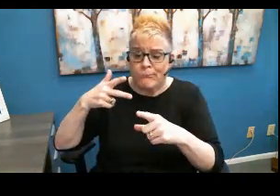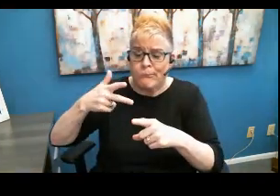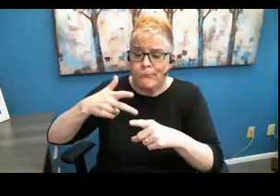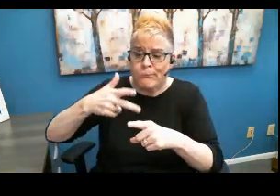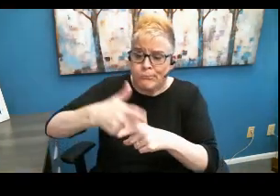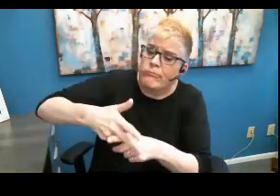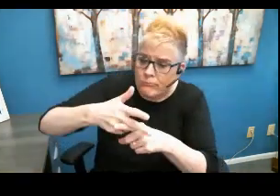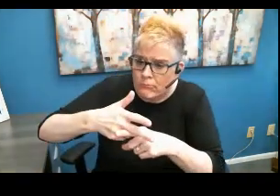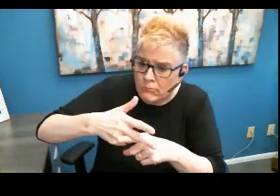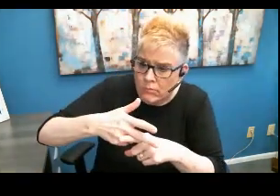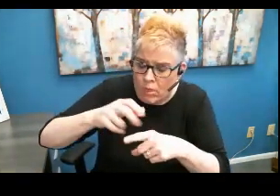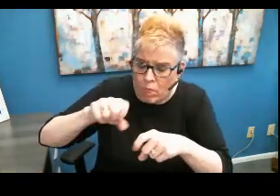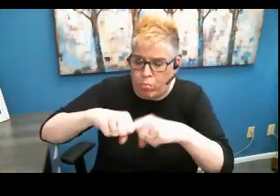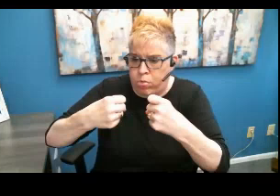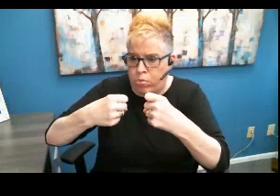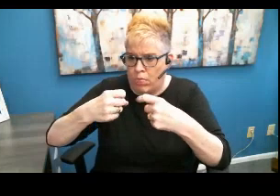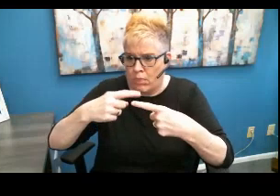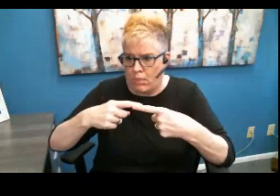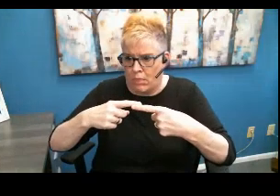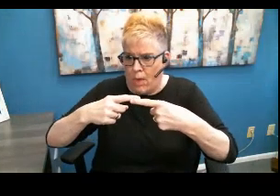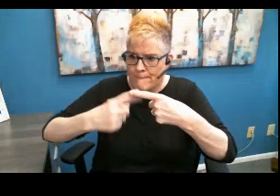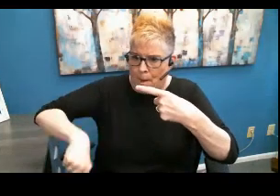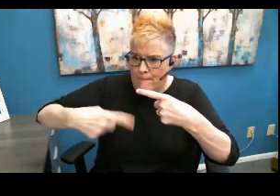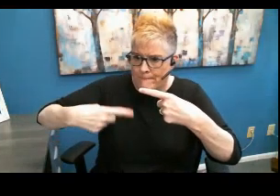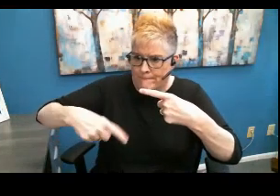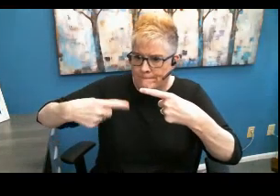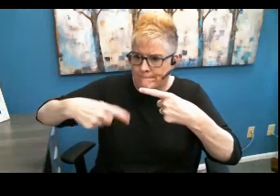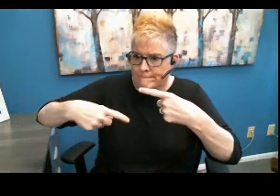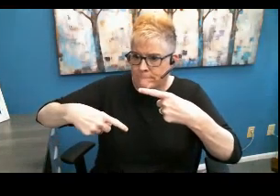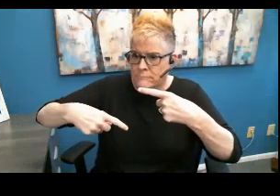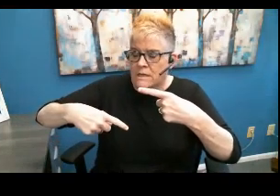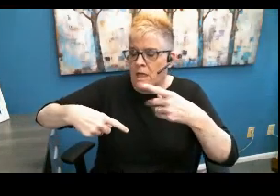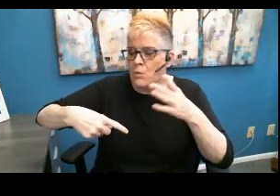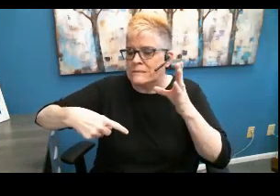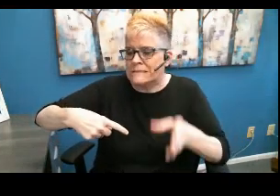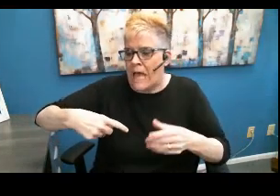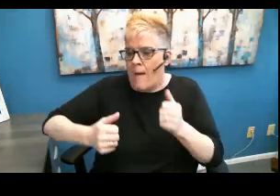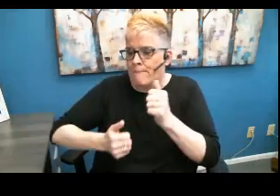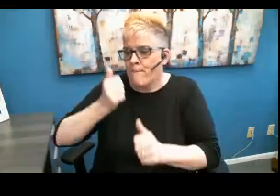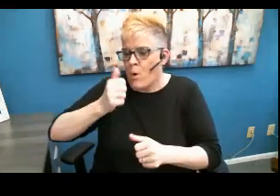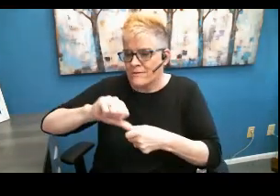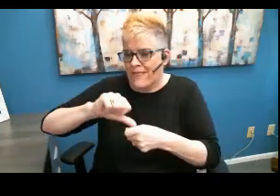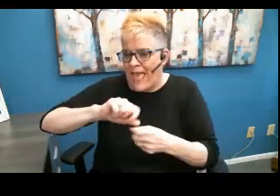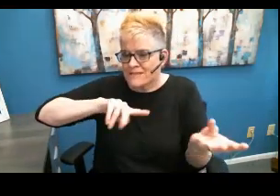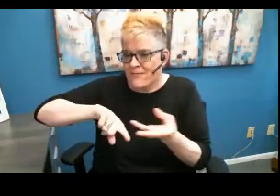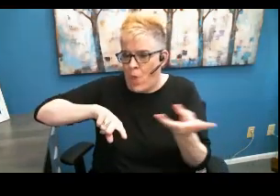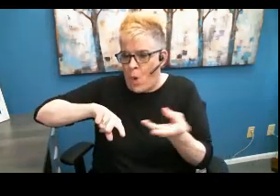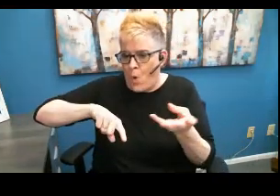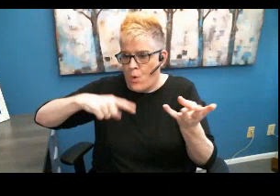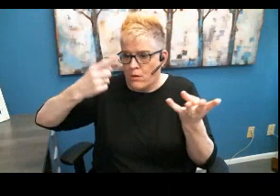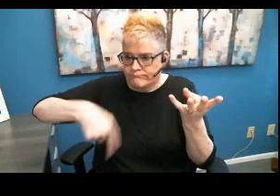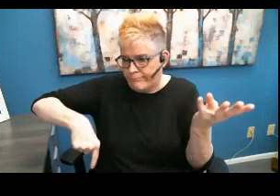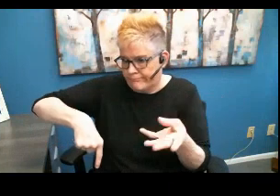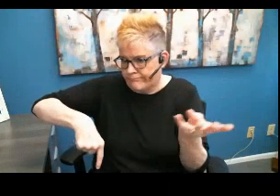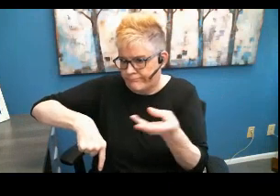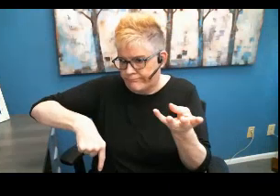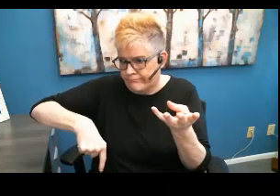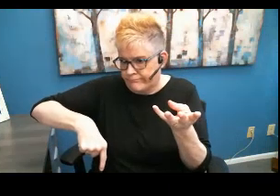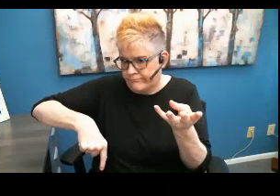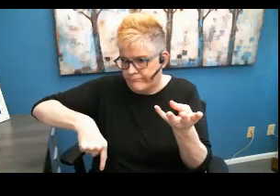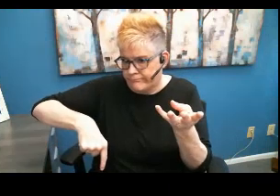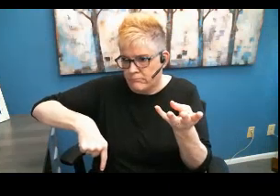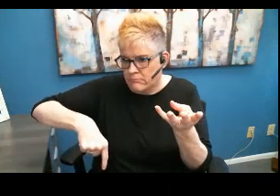of trip this excess flow valve and stop the majority of the gas flowing in the line as kind of a safety measure there.